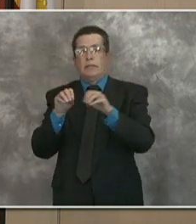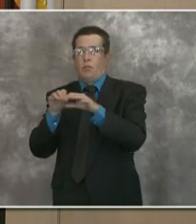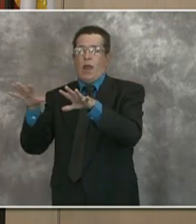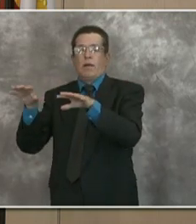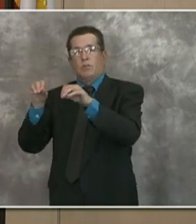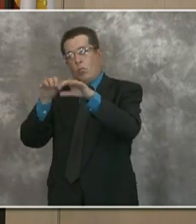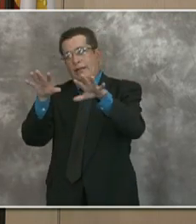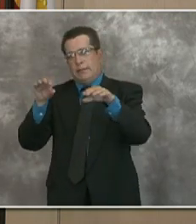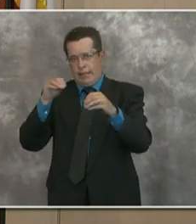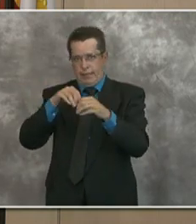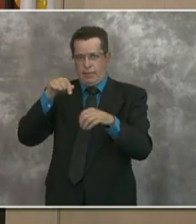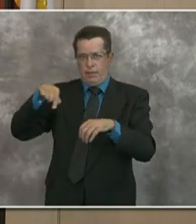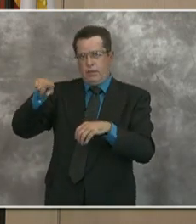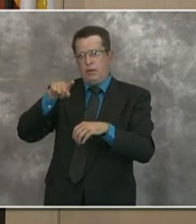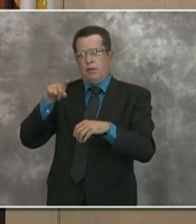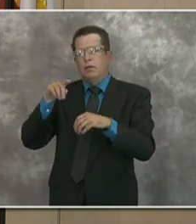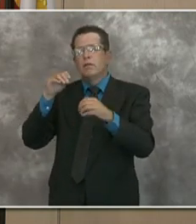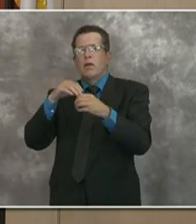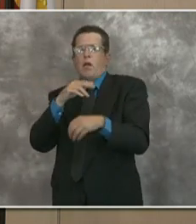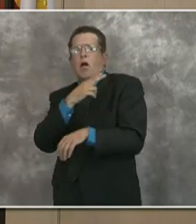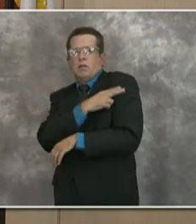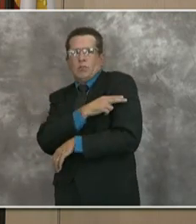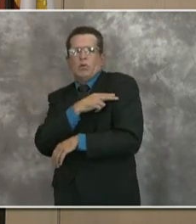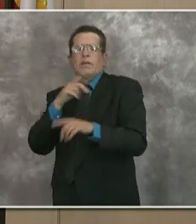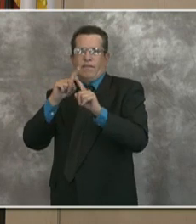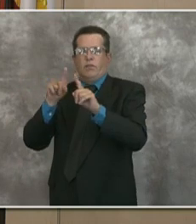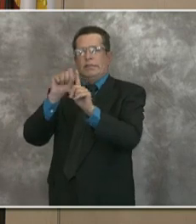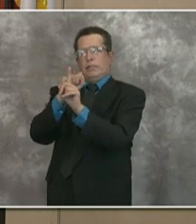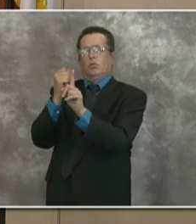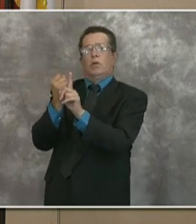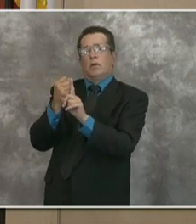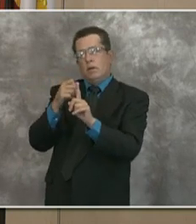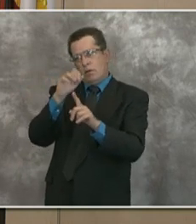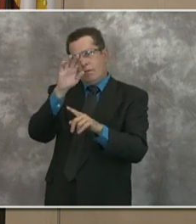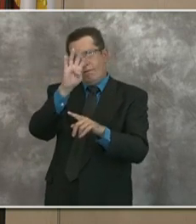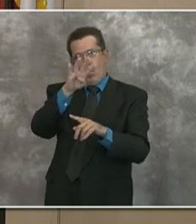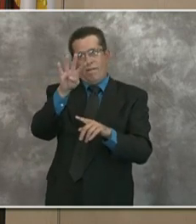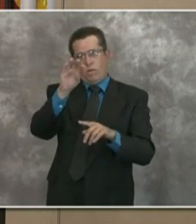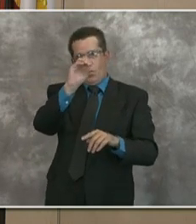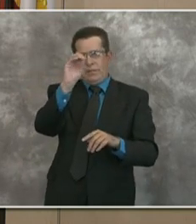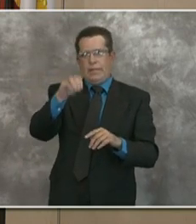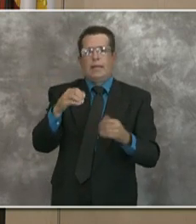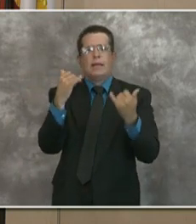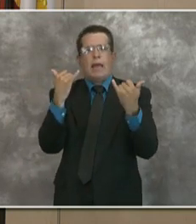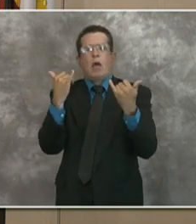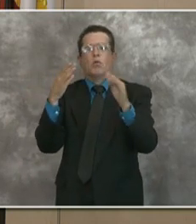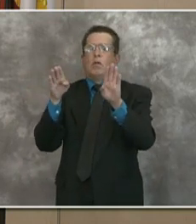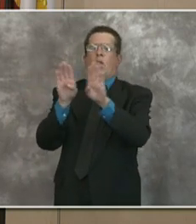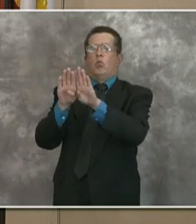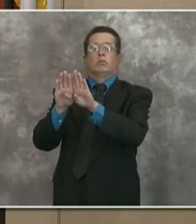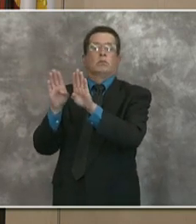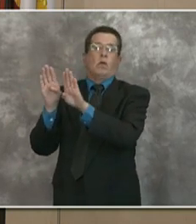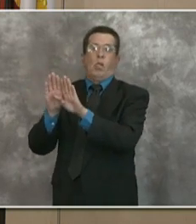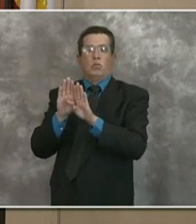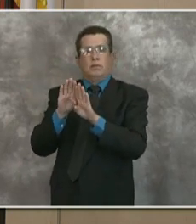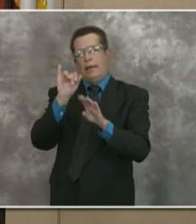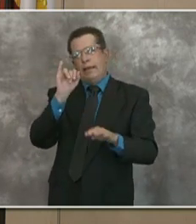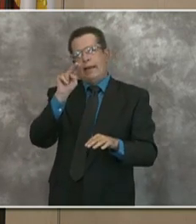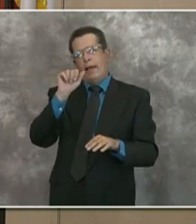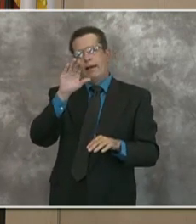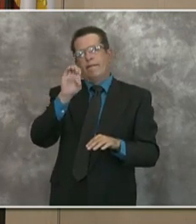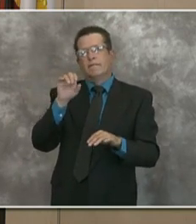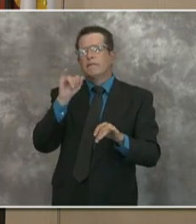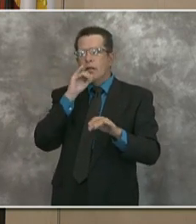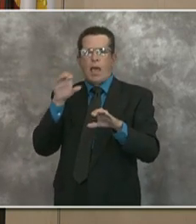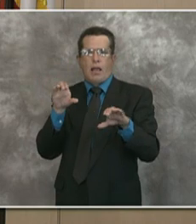community settings. Of the 97 outbreaks, 43 or 44% are now closed and classified as inactive